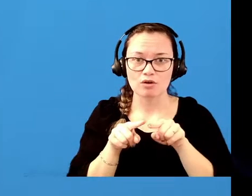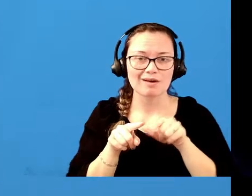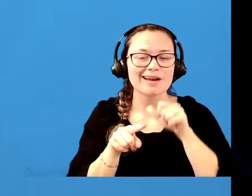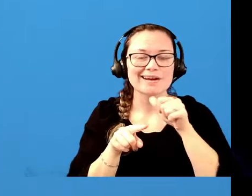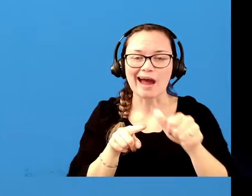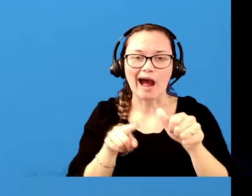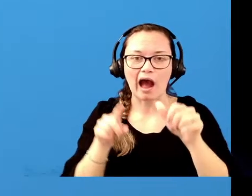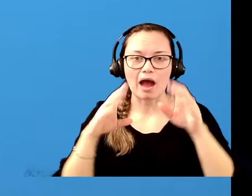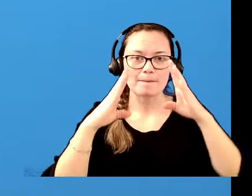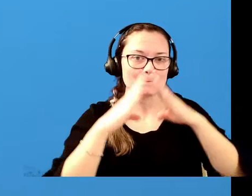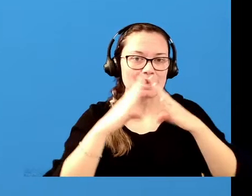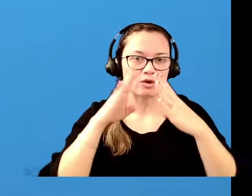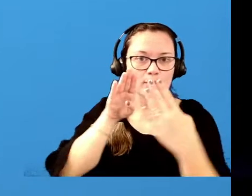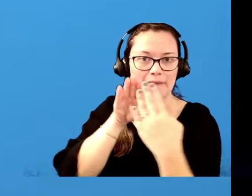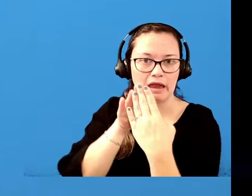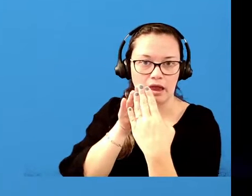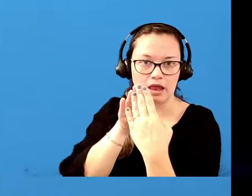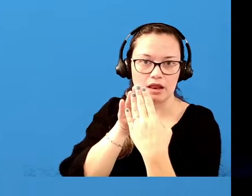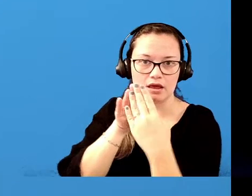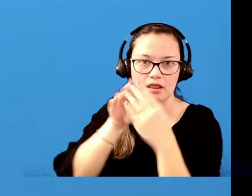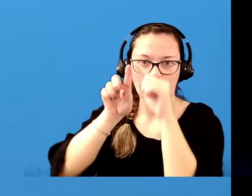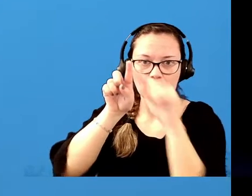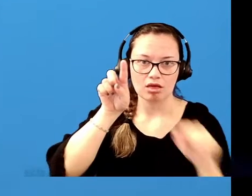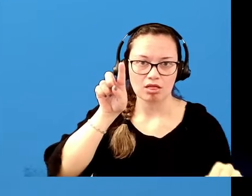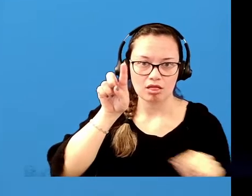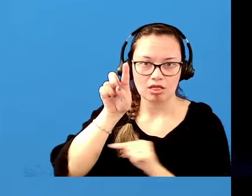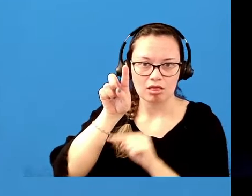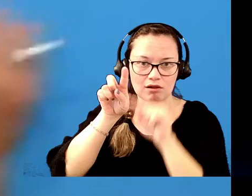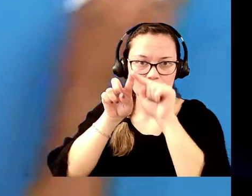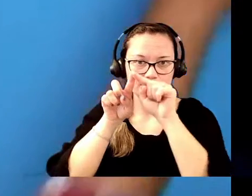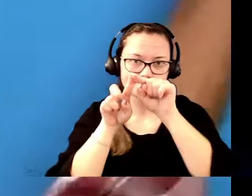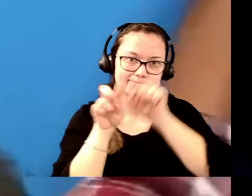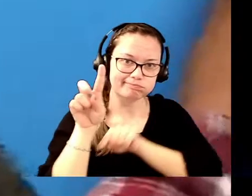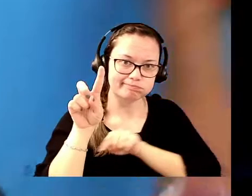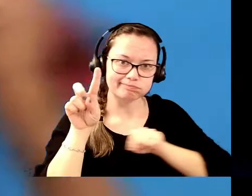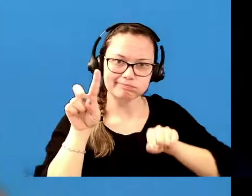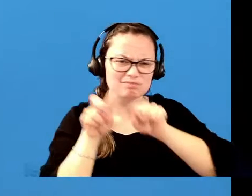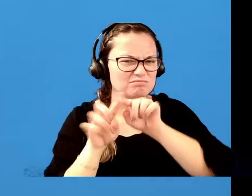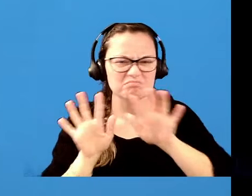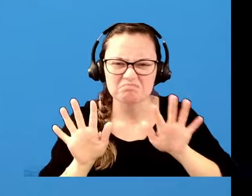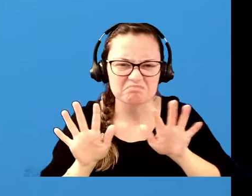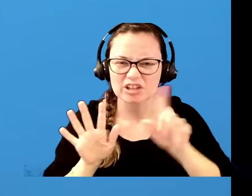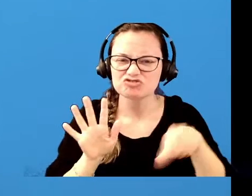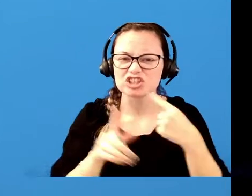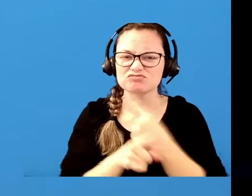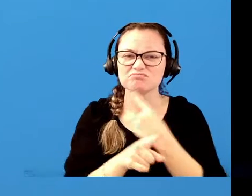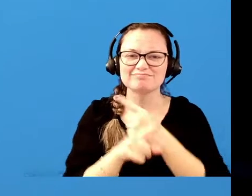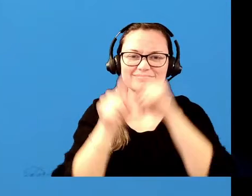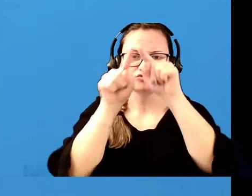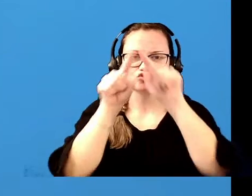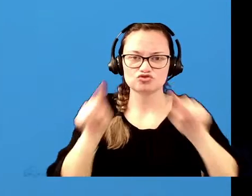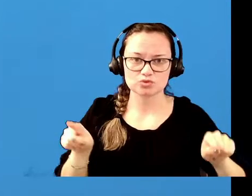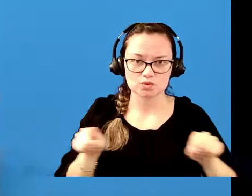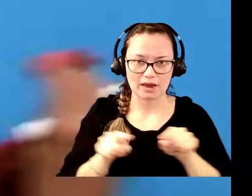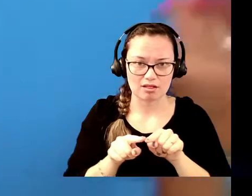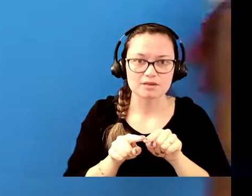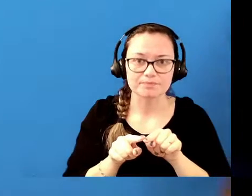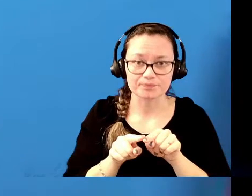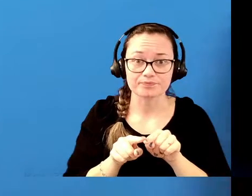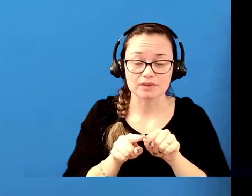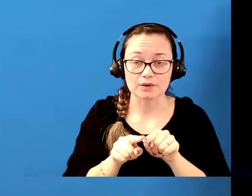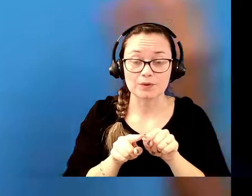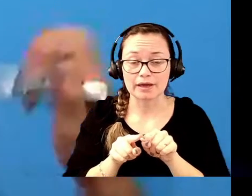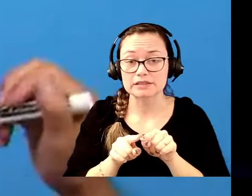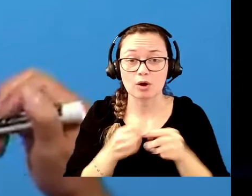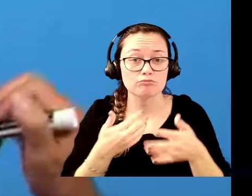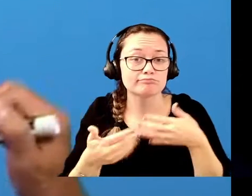it in 3D or anything like that, like an actual pyramid. We're just going to draw a triangle. And what we're going to do, whether we're looking at